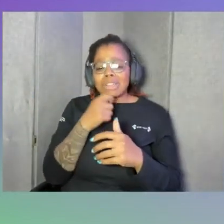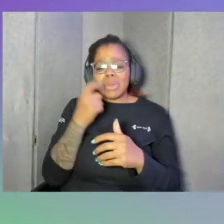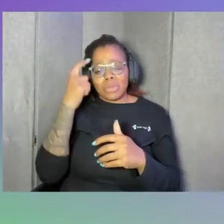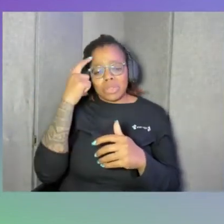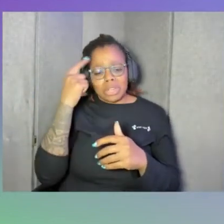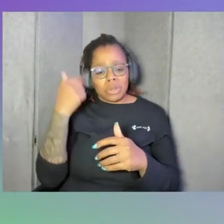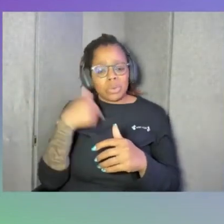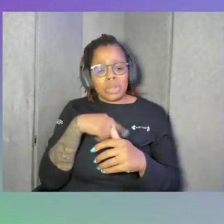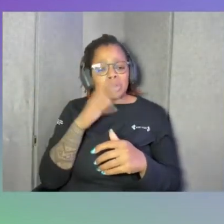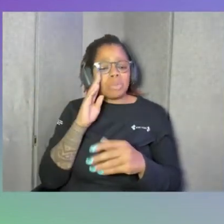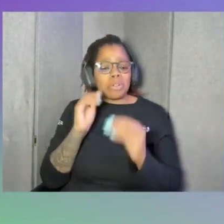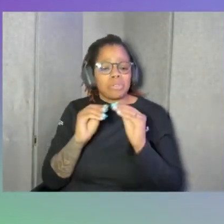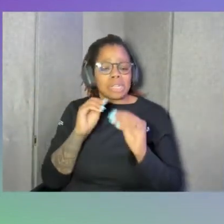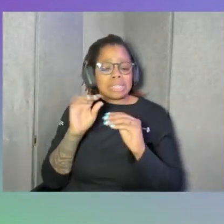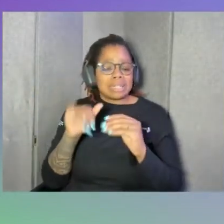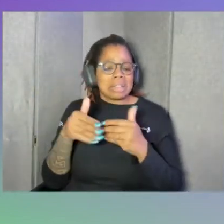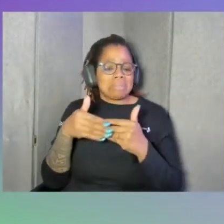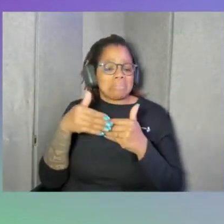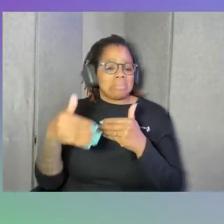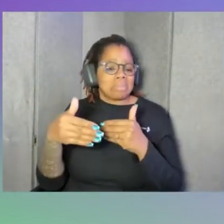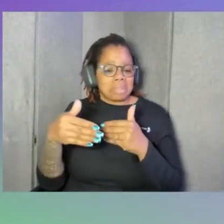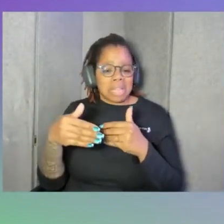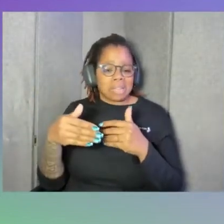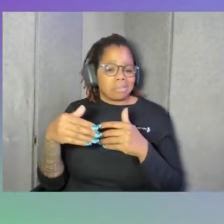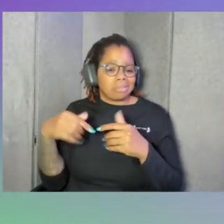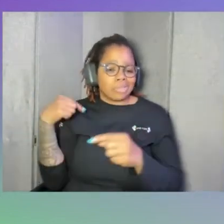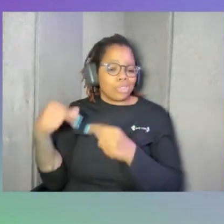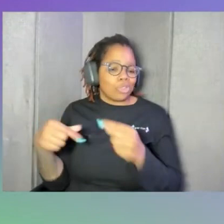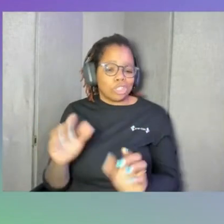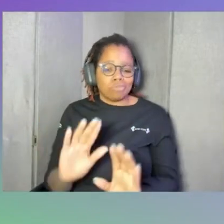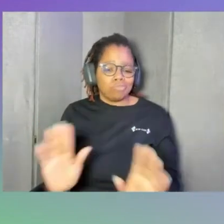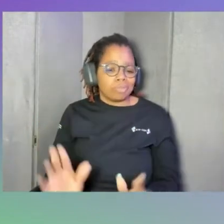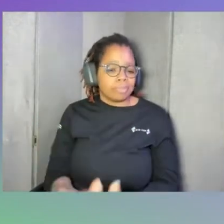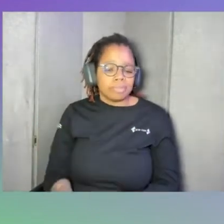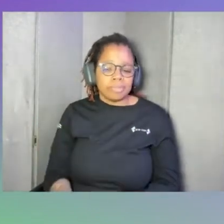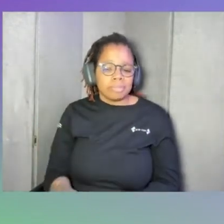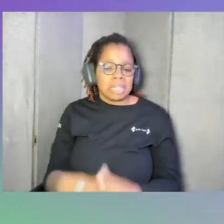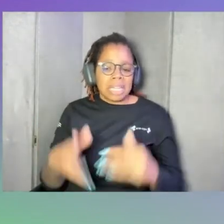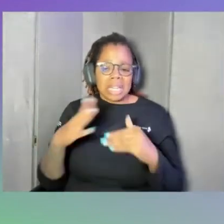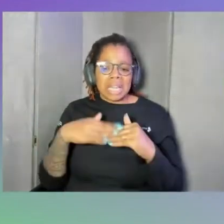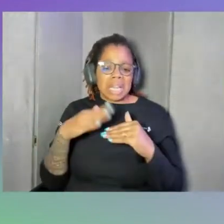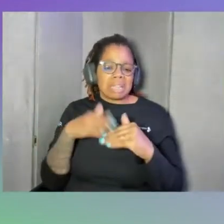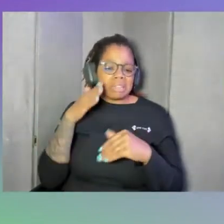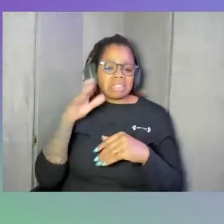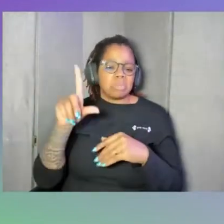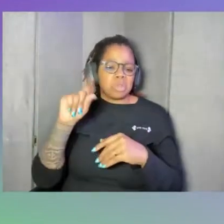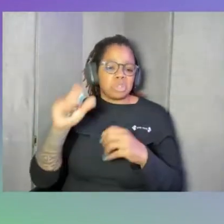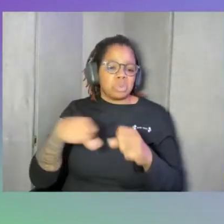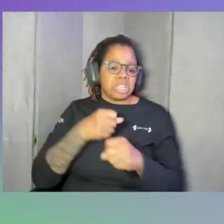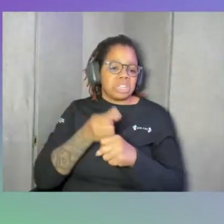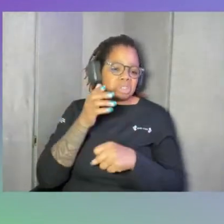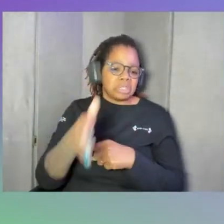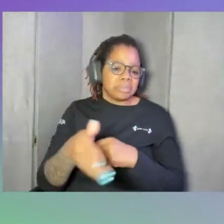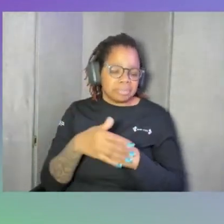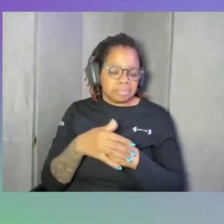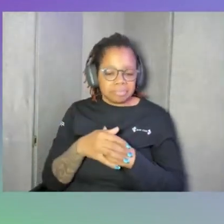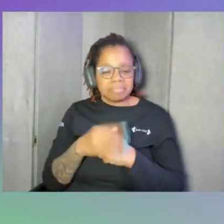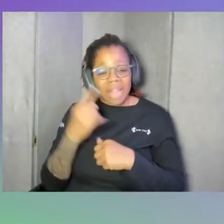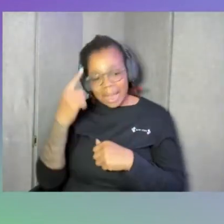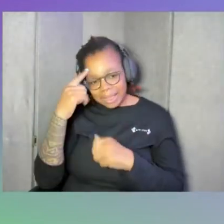will fix that in the next generation. It's at least a 20-year out problem, I